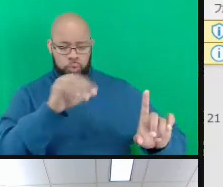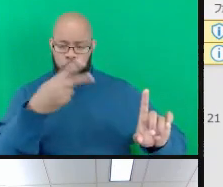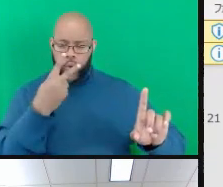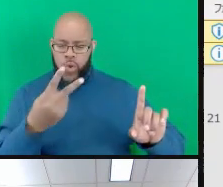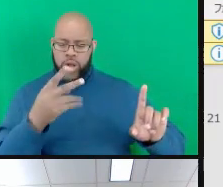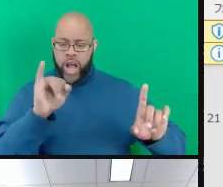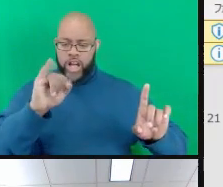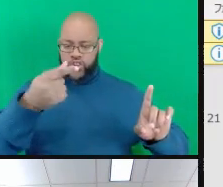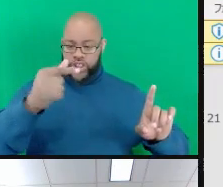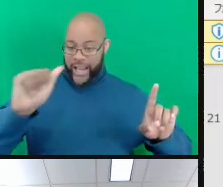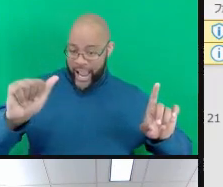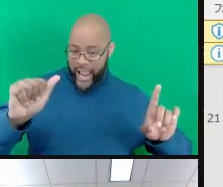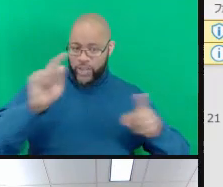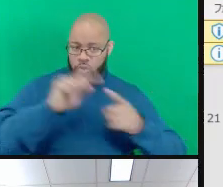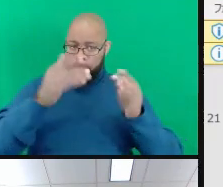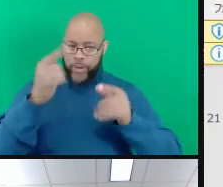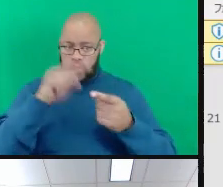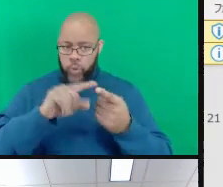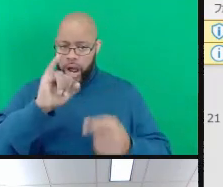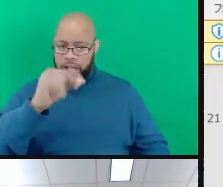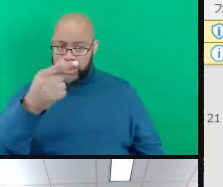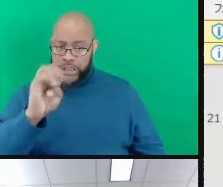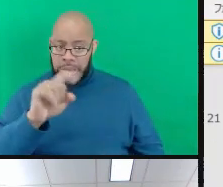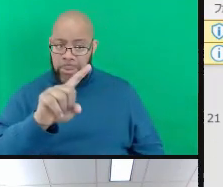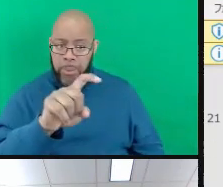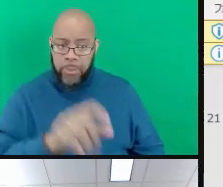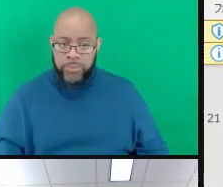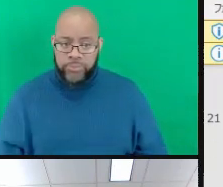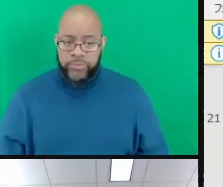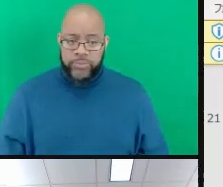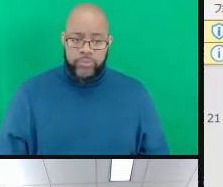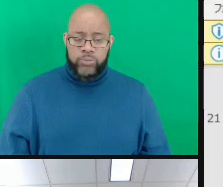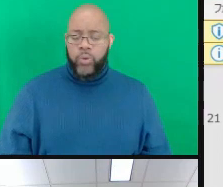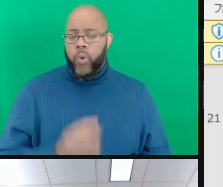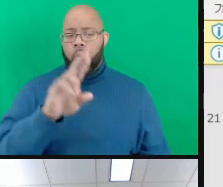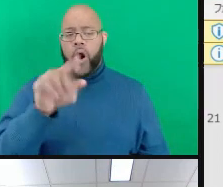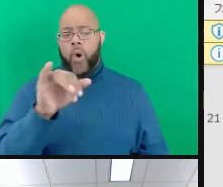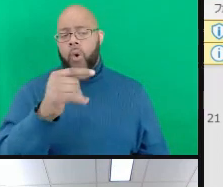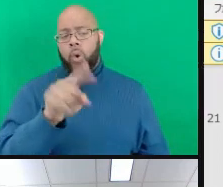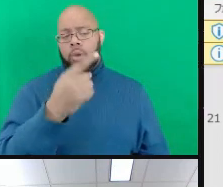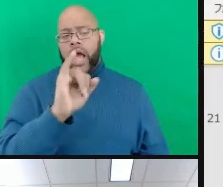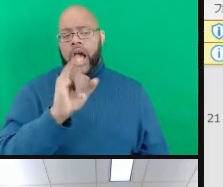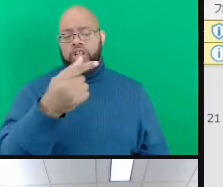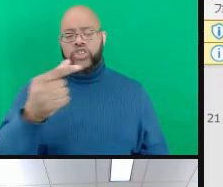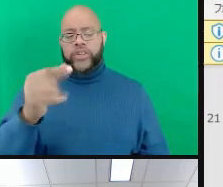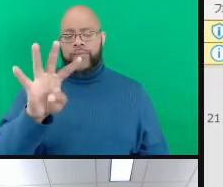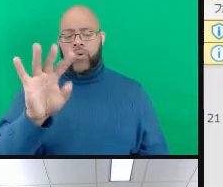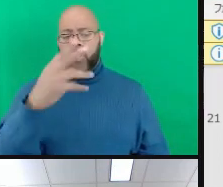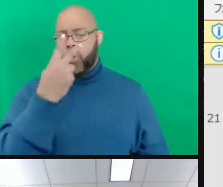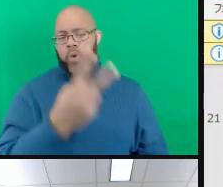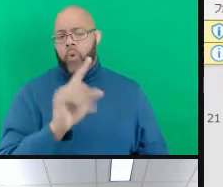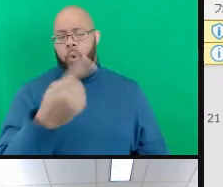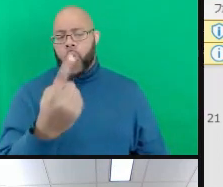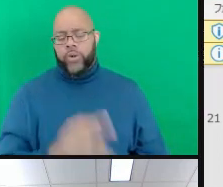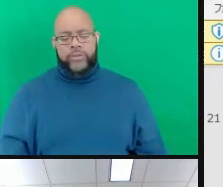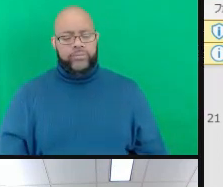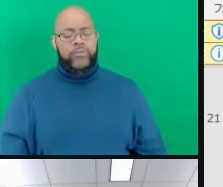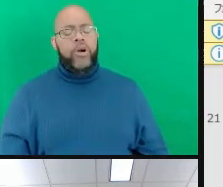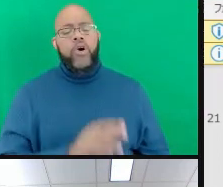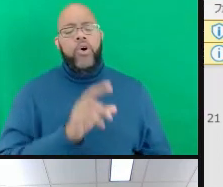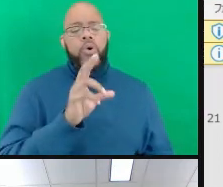at IgA to compare to IgE, or is it just IgG4 that you've looked at?